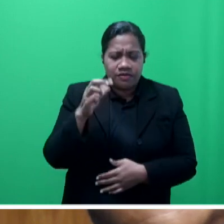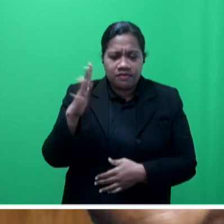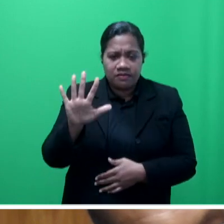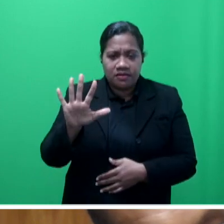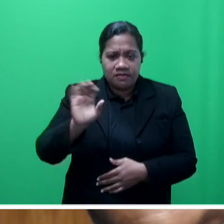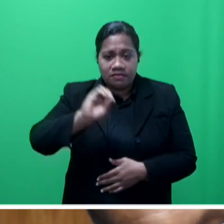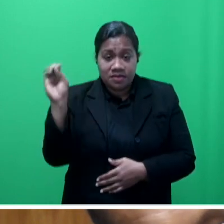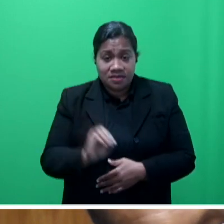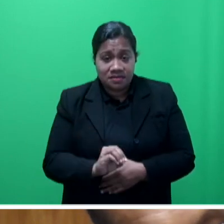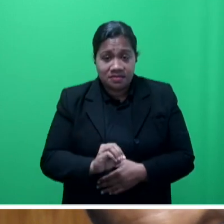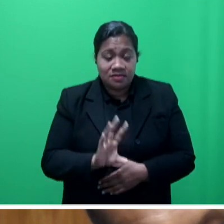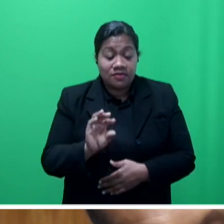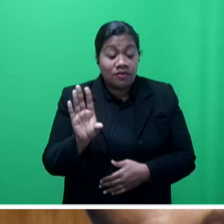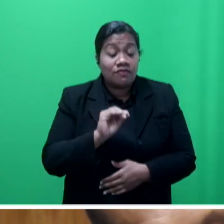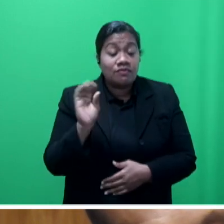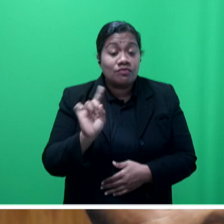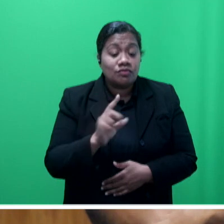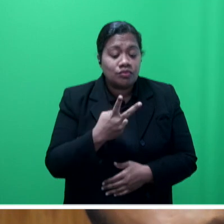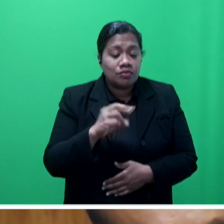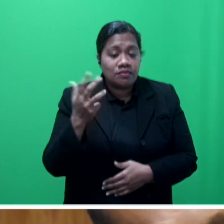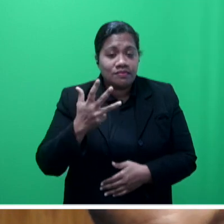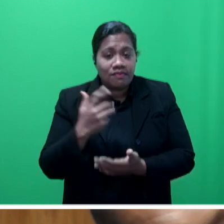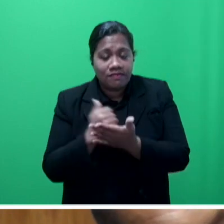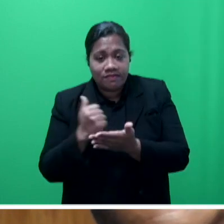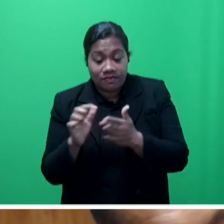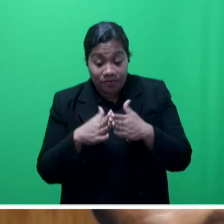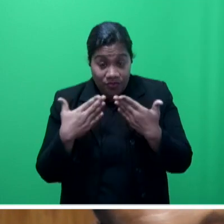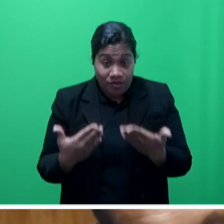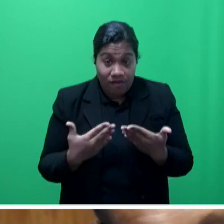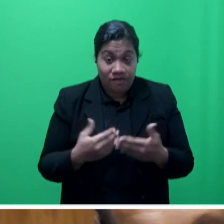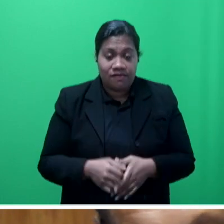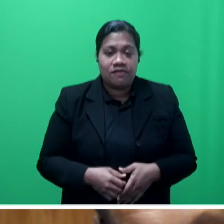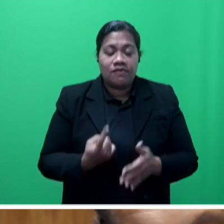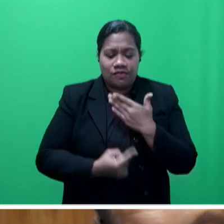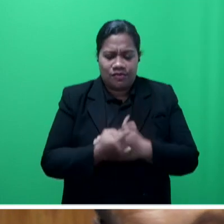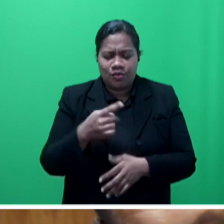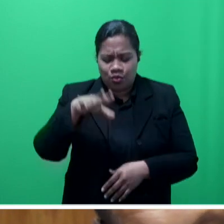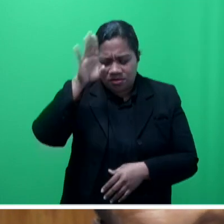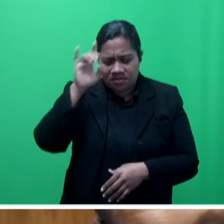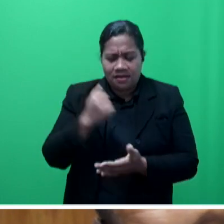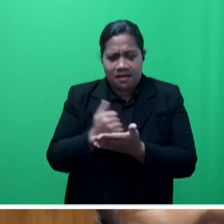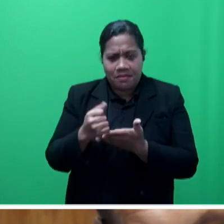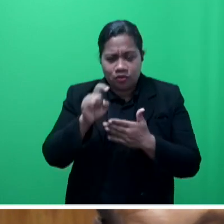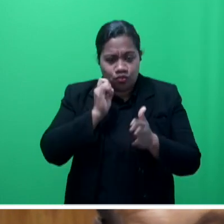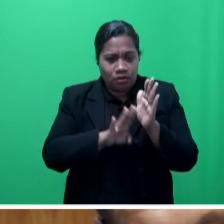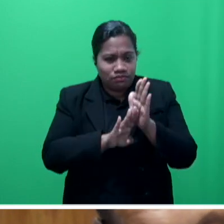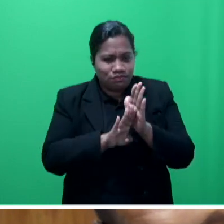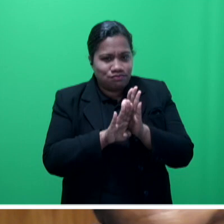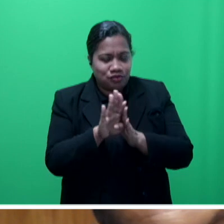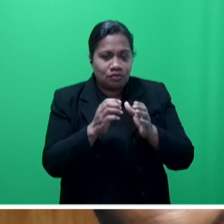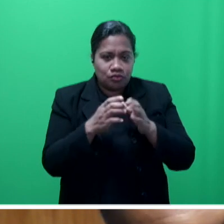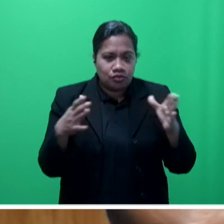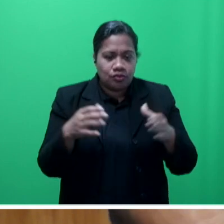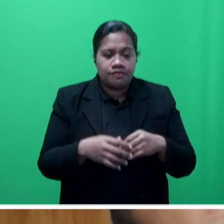numbers. Now that we're in our peak season, we expect these numbers to grow. We've already seen near